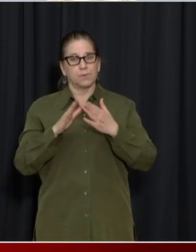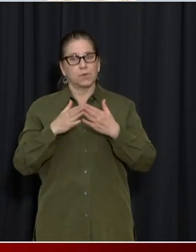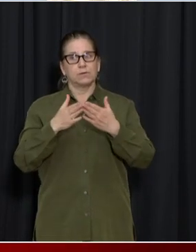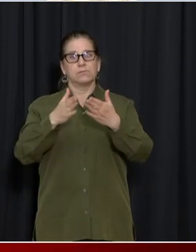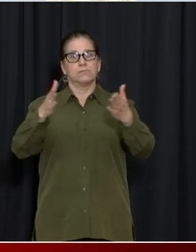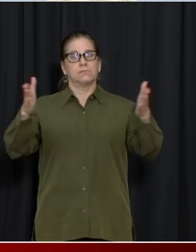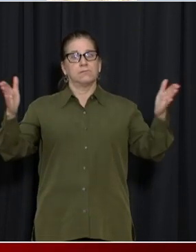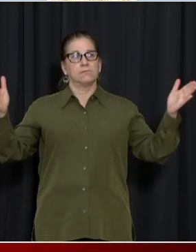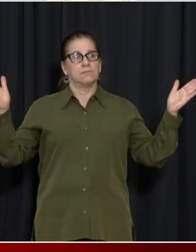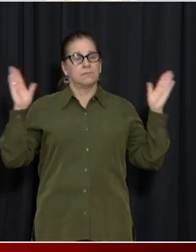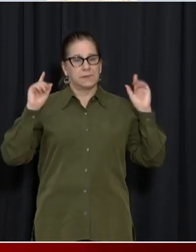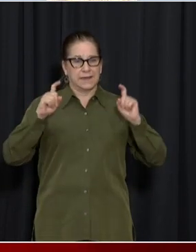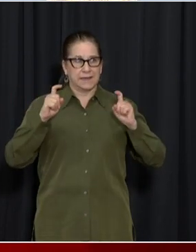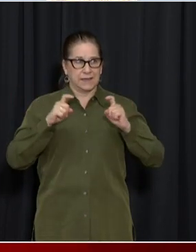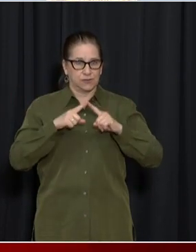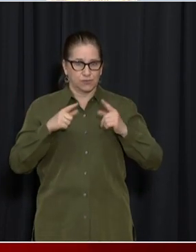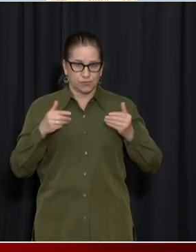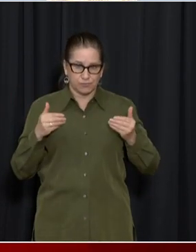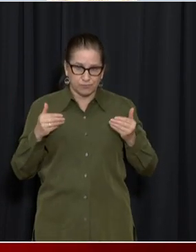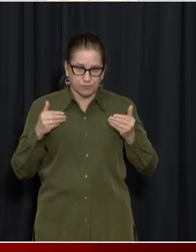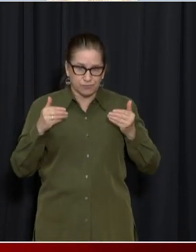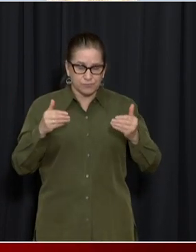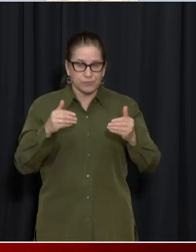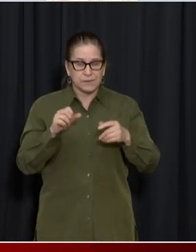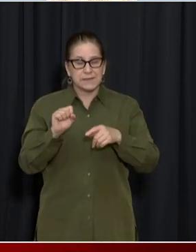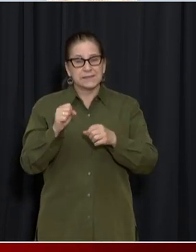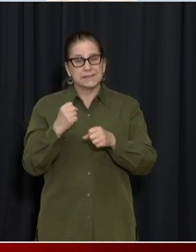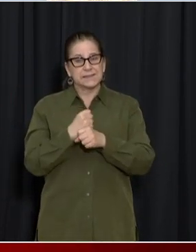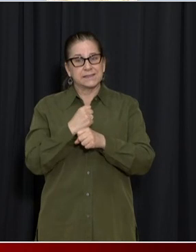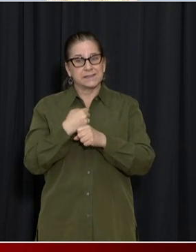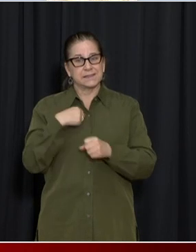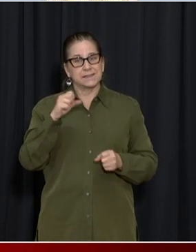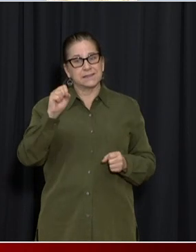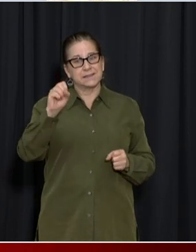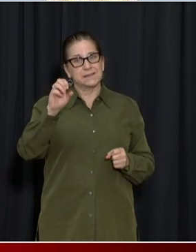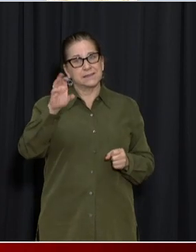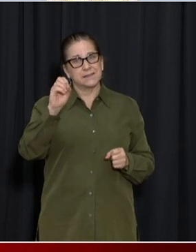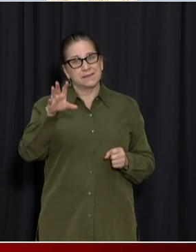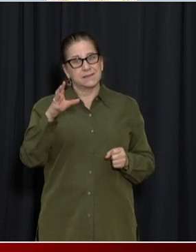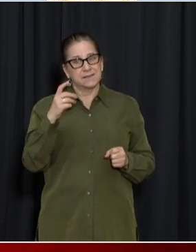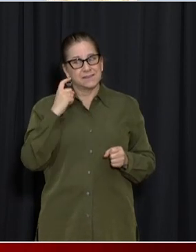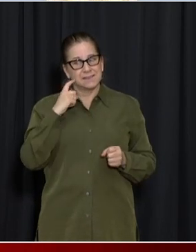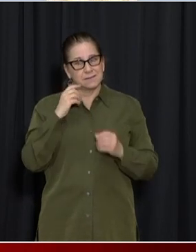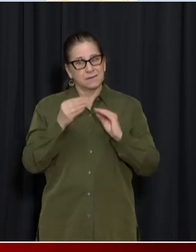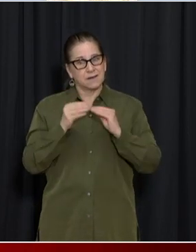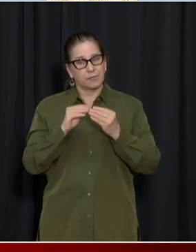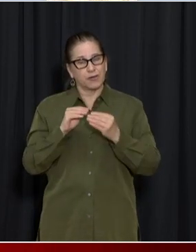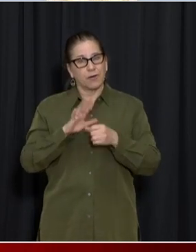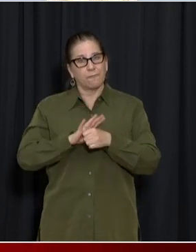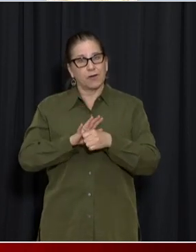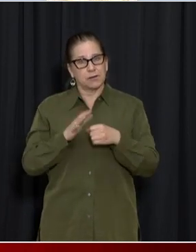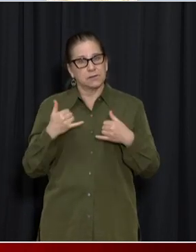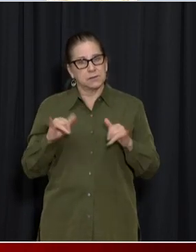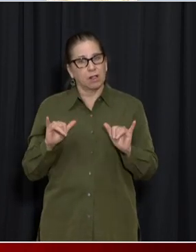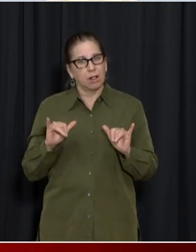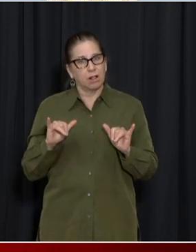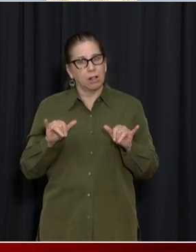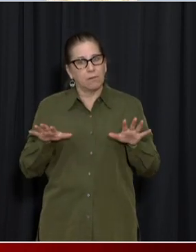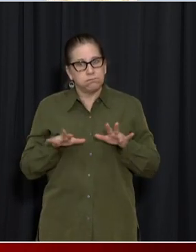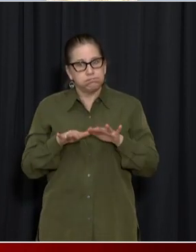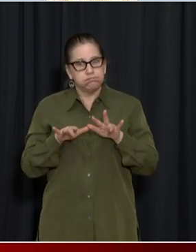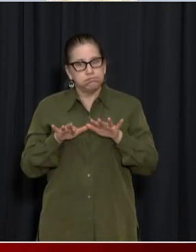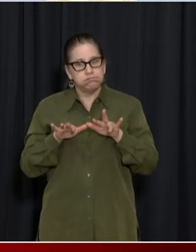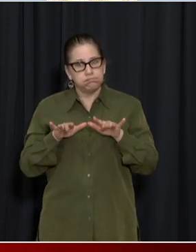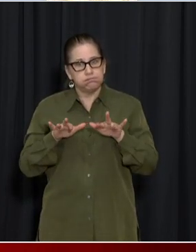stark reminders that this virus still poses risk to our community, and that's why we continue to be very